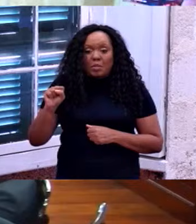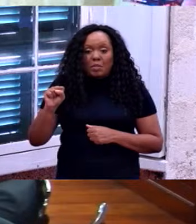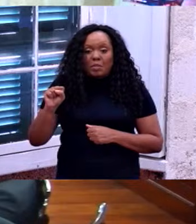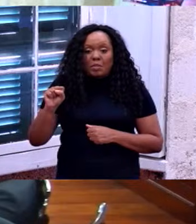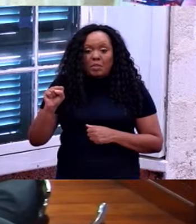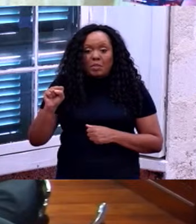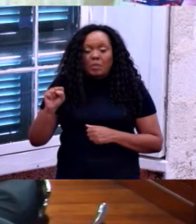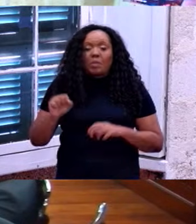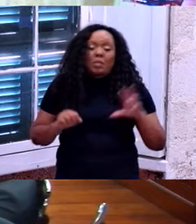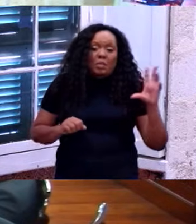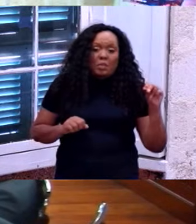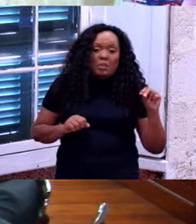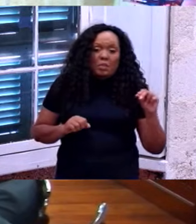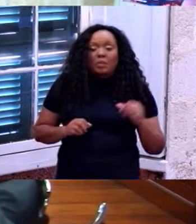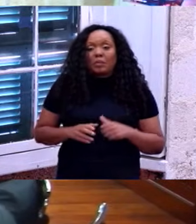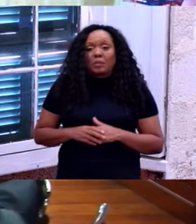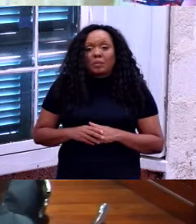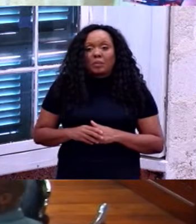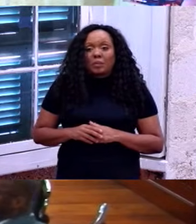No.